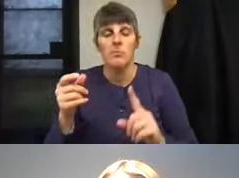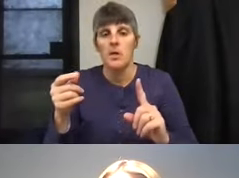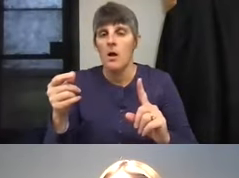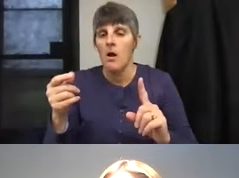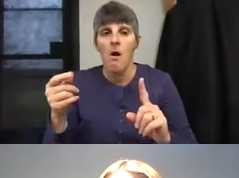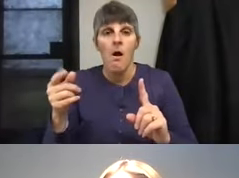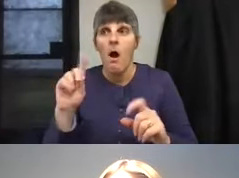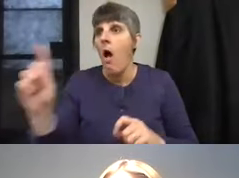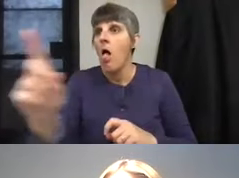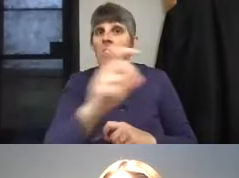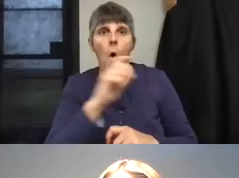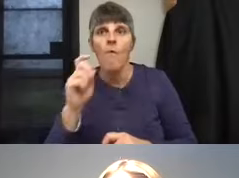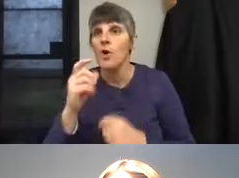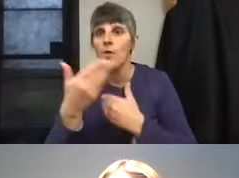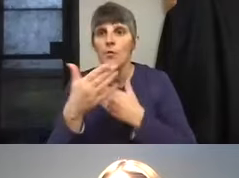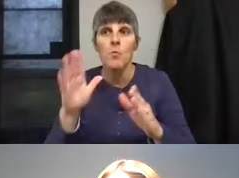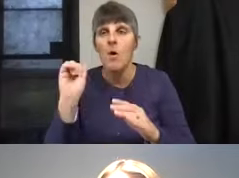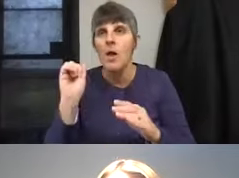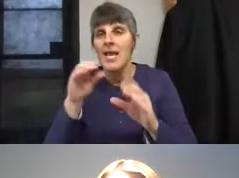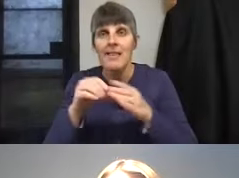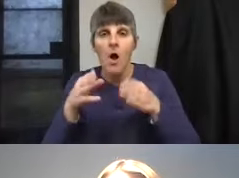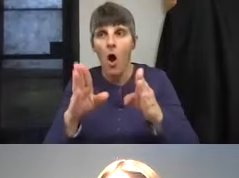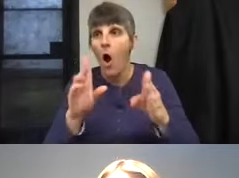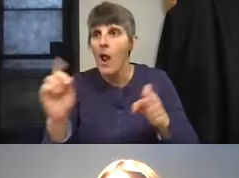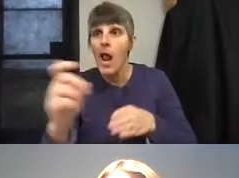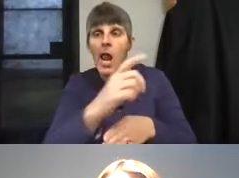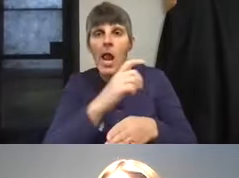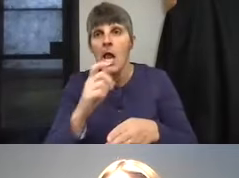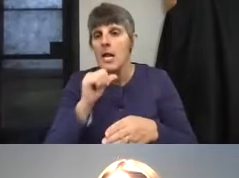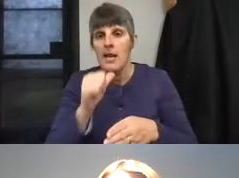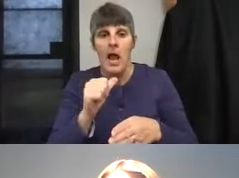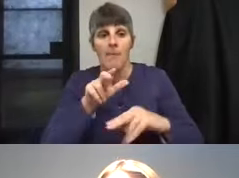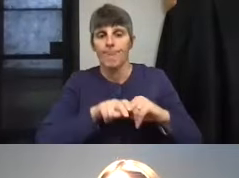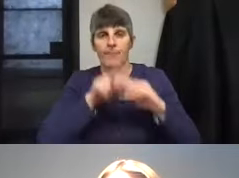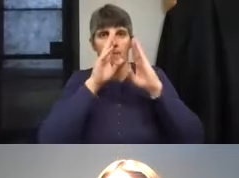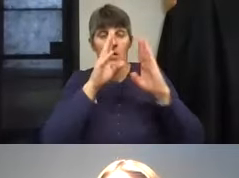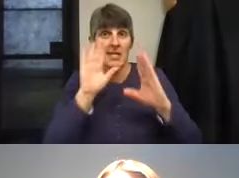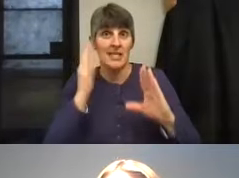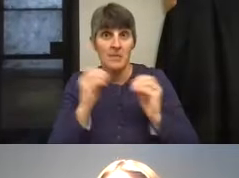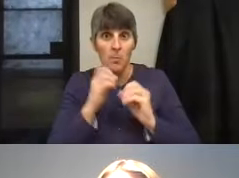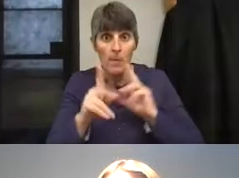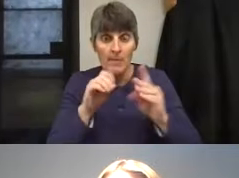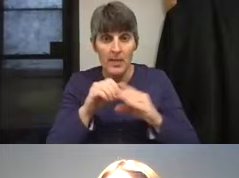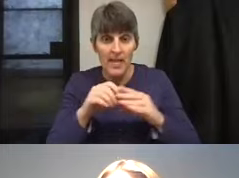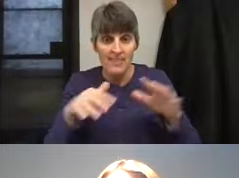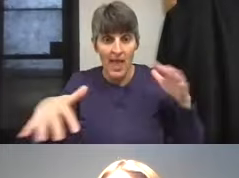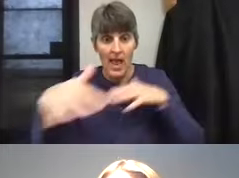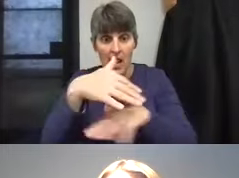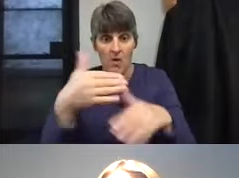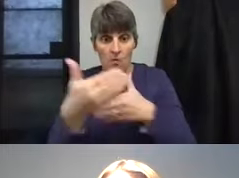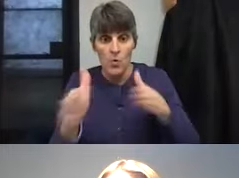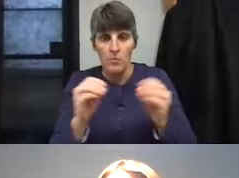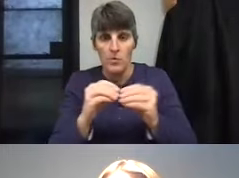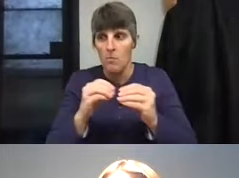all over the lobby inside of speech therapy. It seemed like the more people that were in that lobby, the more hyped up he would get,